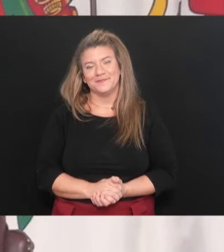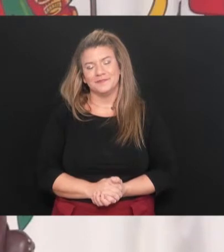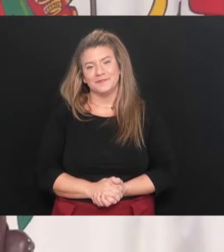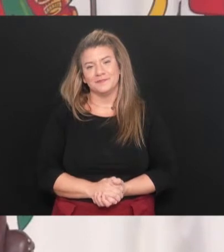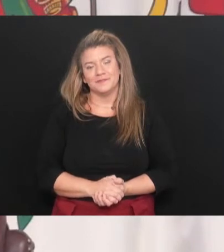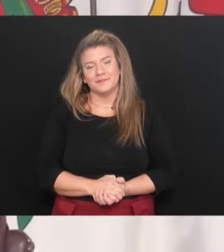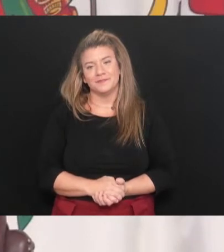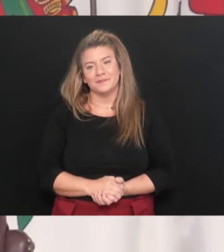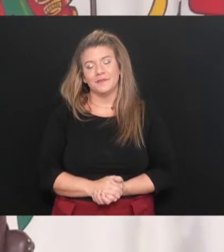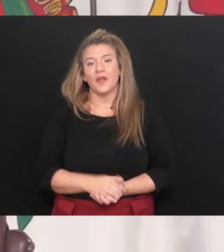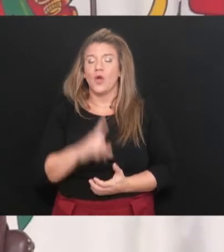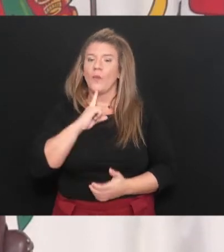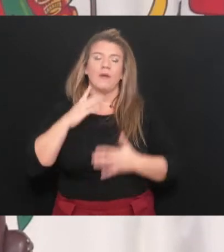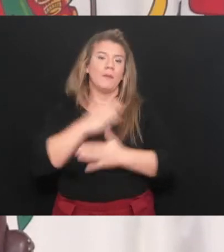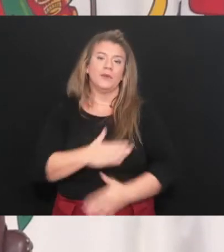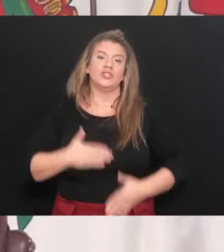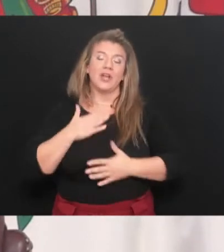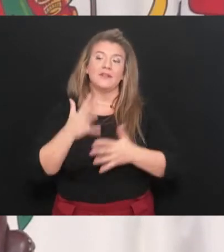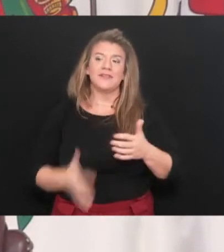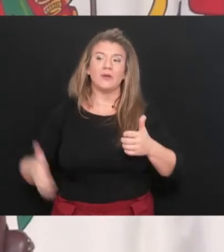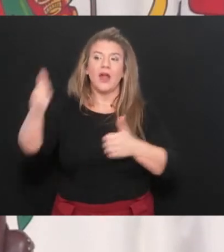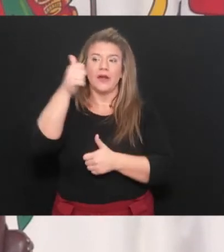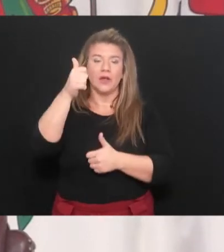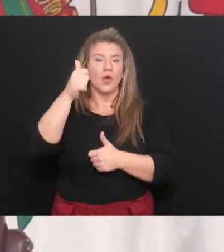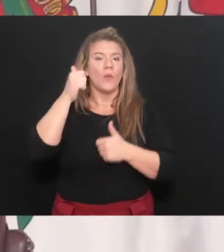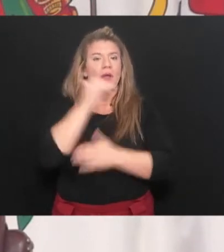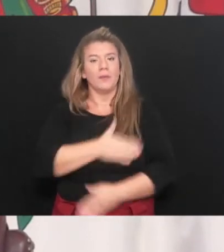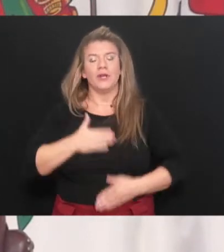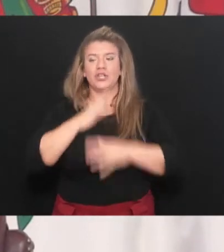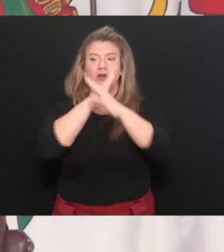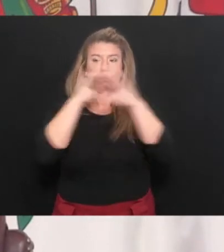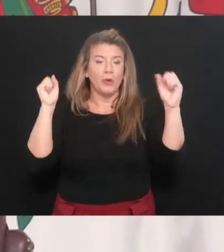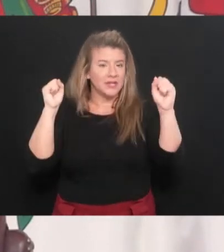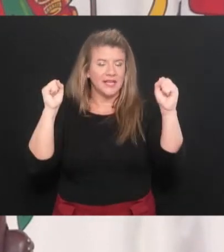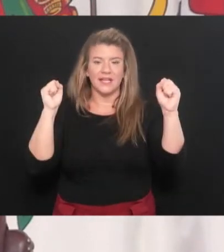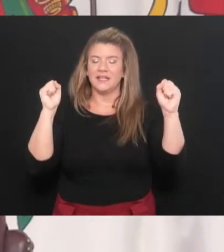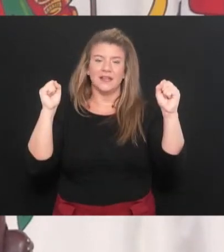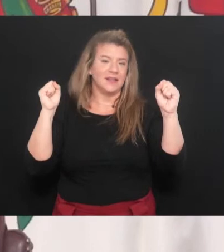we appreciate the secretary. We appreciate our superintendent,